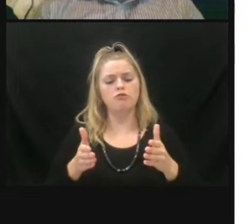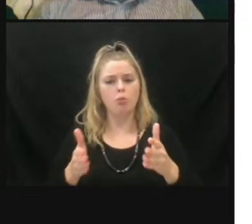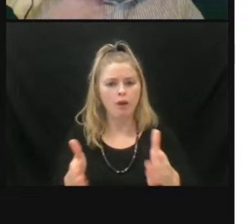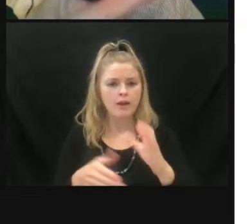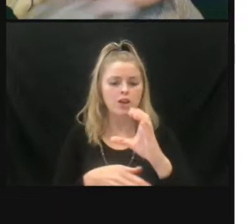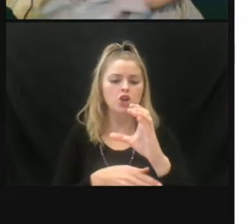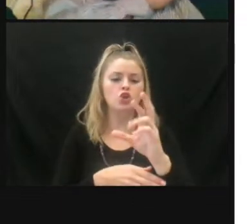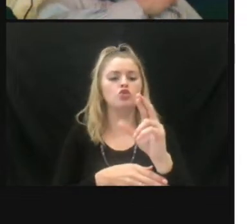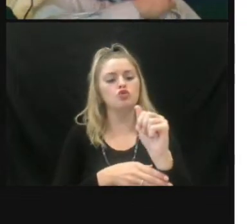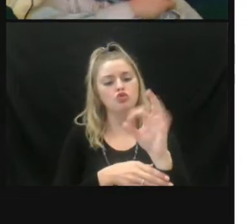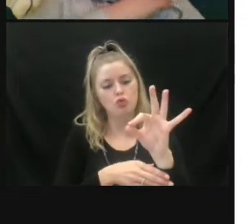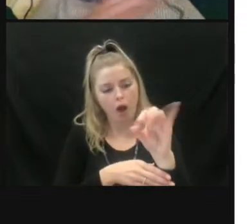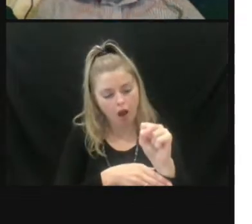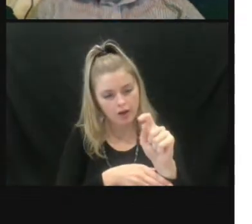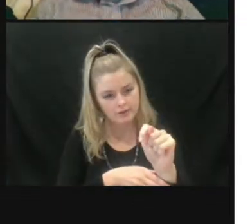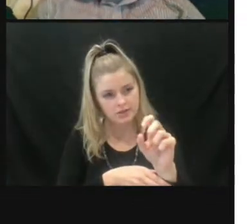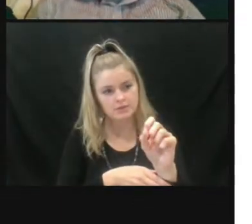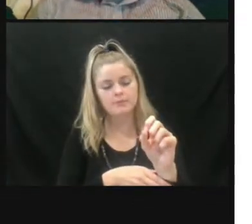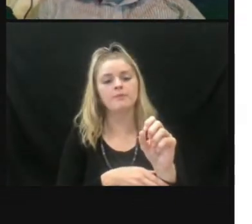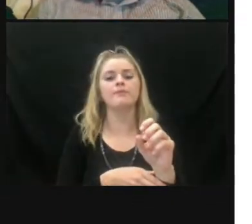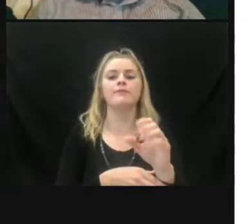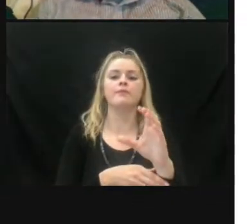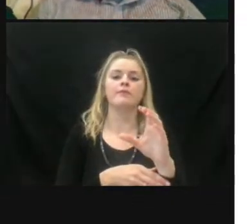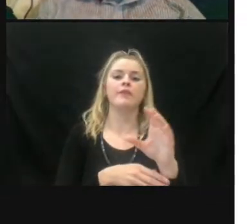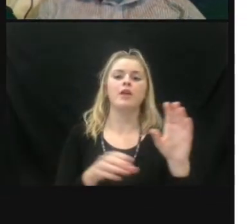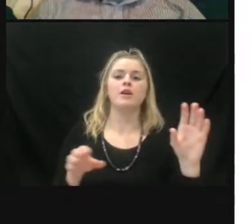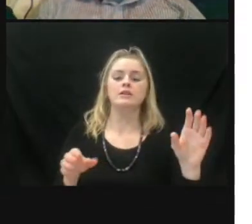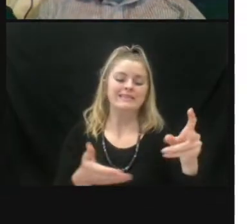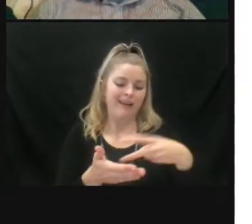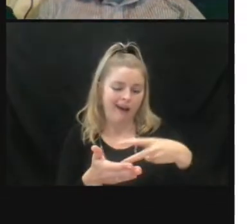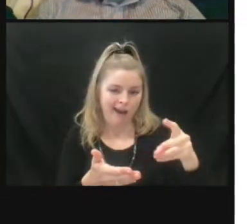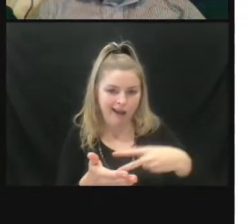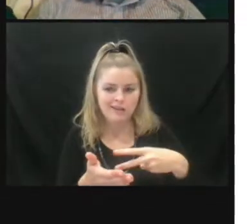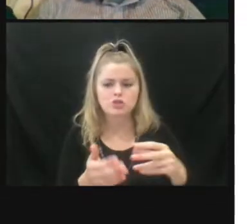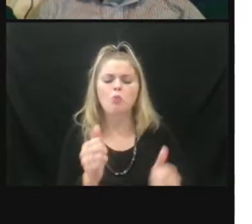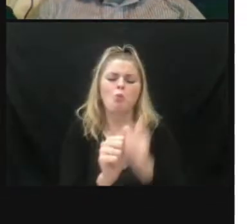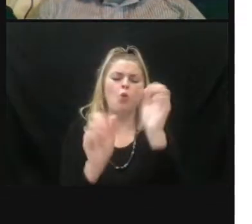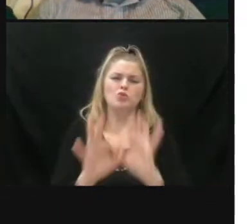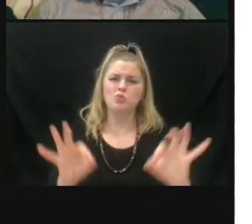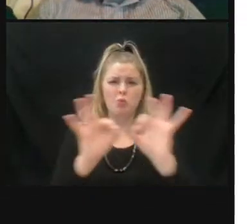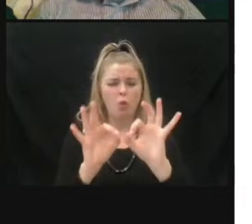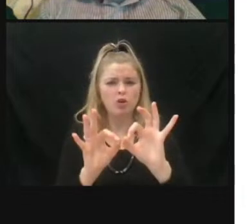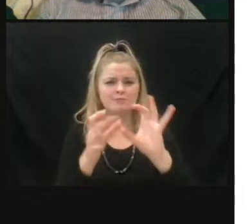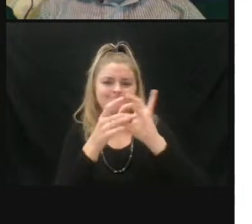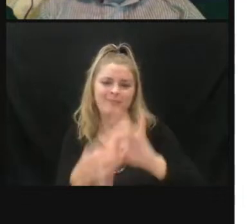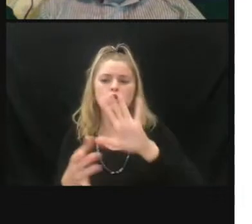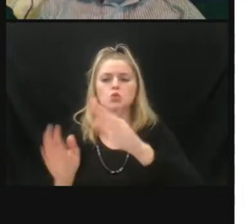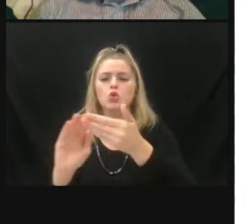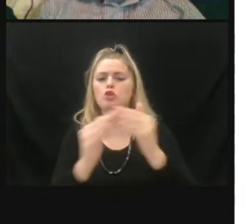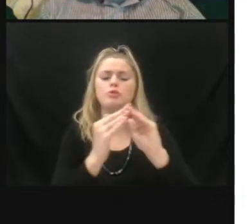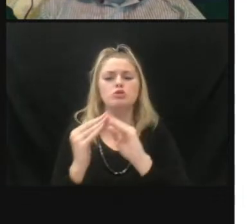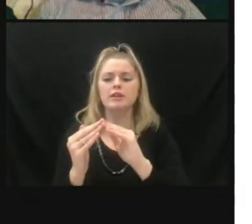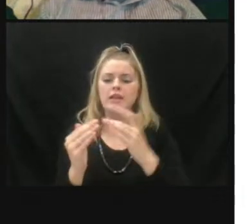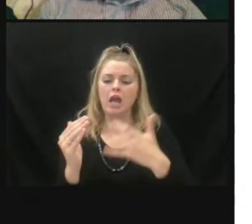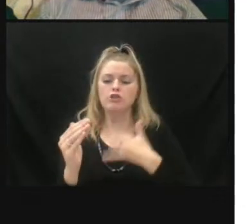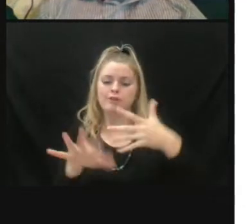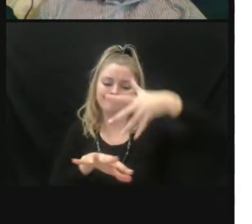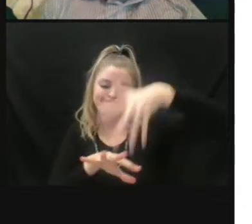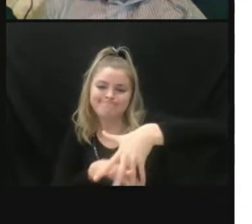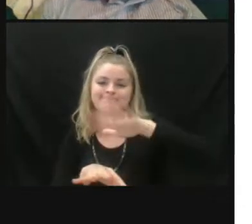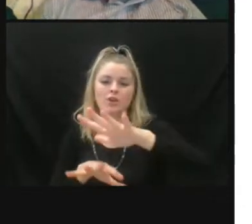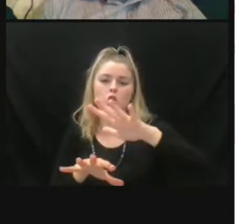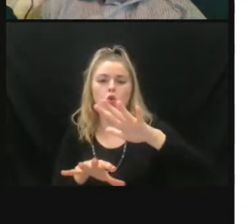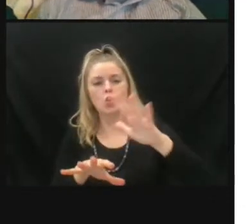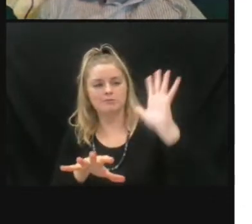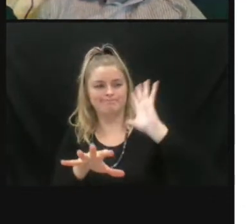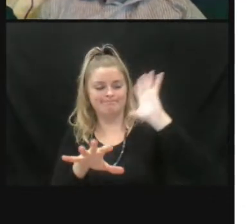crafts, hunting, fishing, crabbing, dance do you feel are most important in your community and link you to your ancestors? With